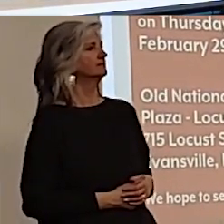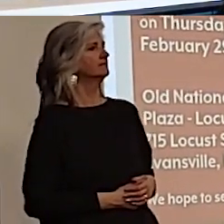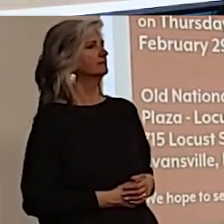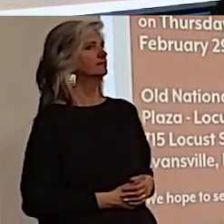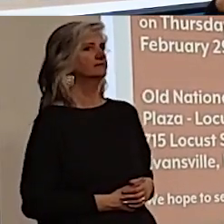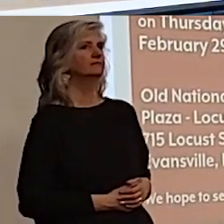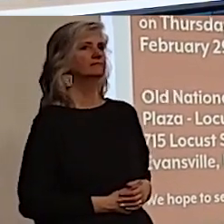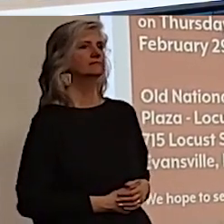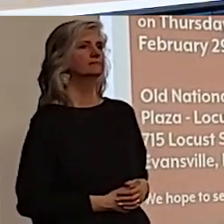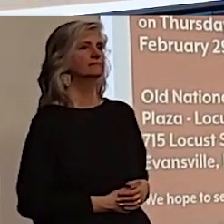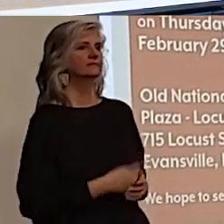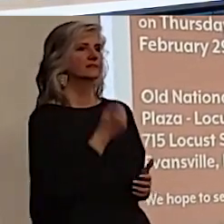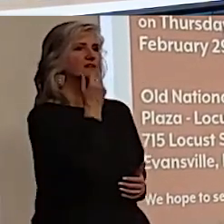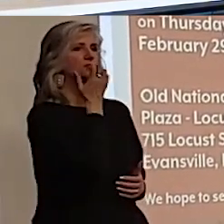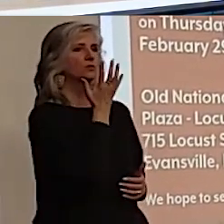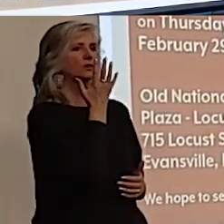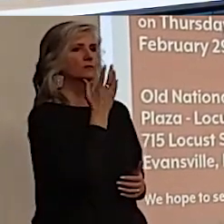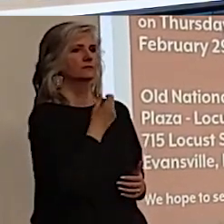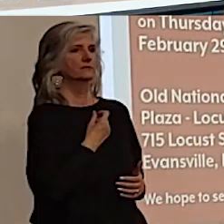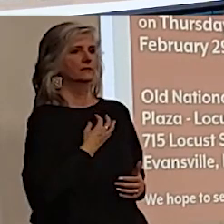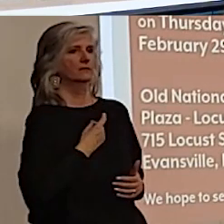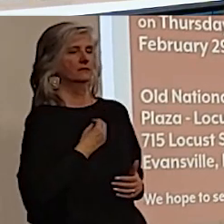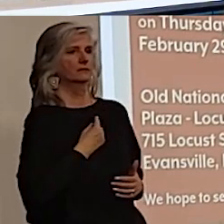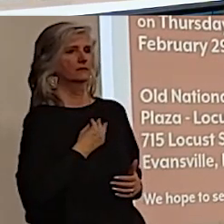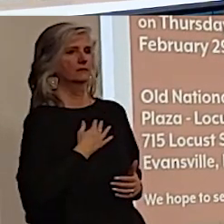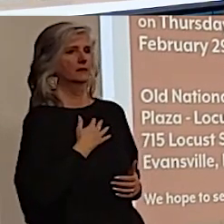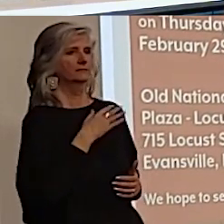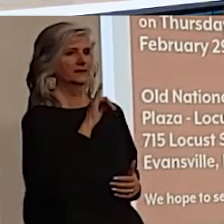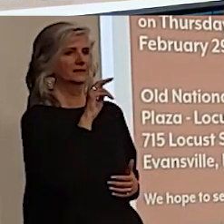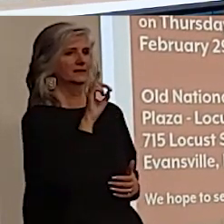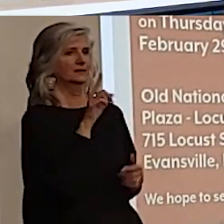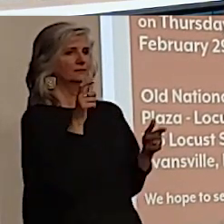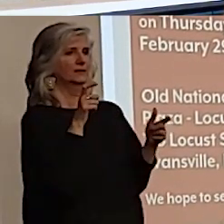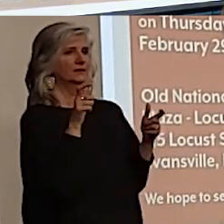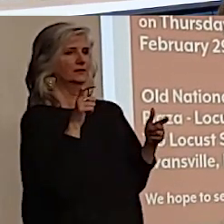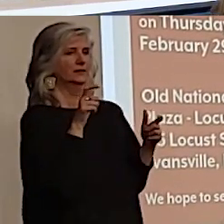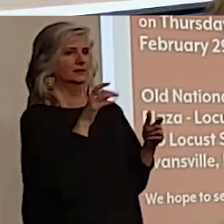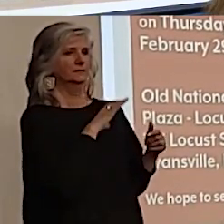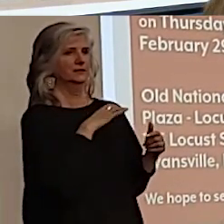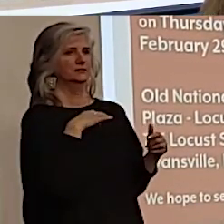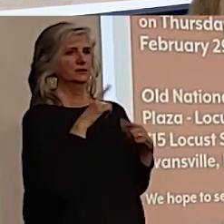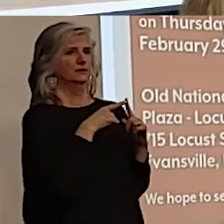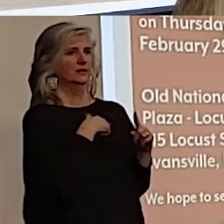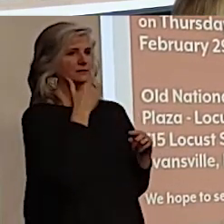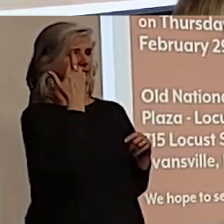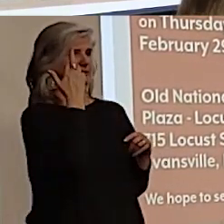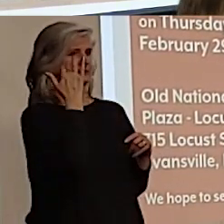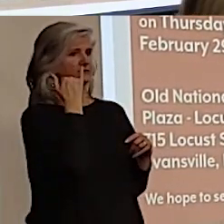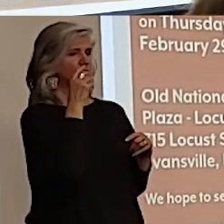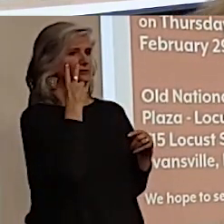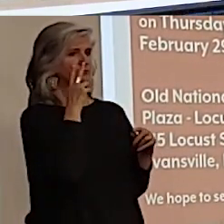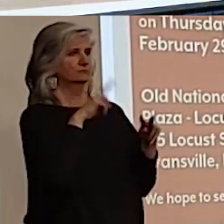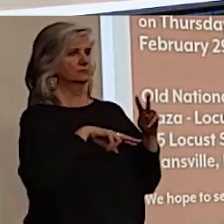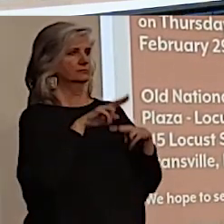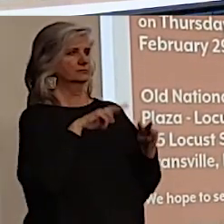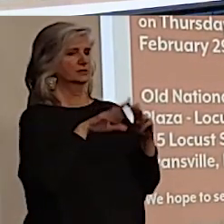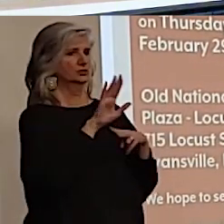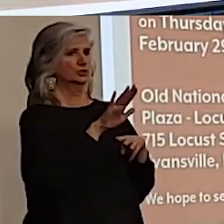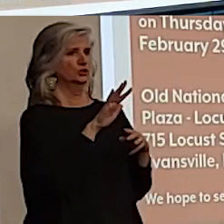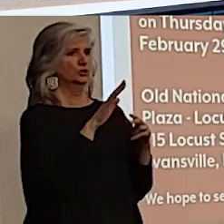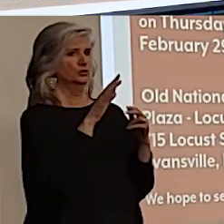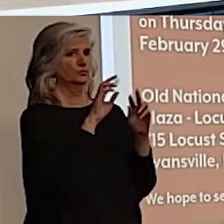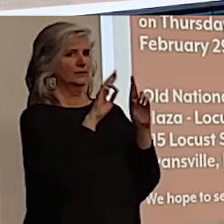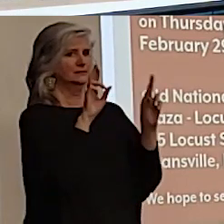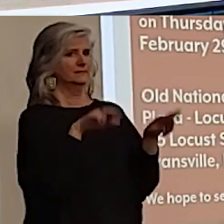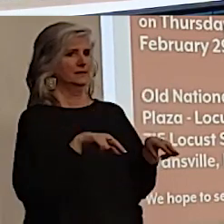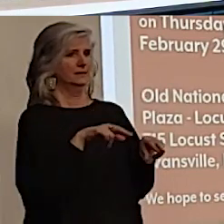I don't have a warm, fuzzy feeling about the Indiana Regulatory Commission when I realize if you look at their resumes,